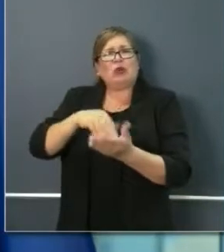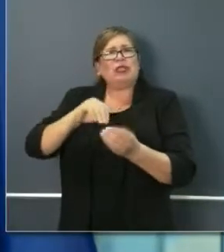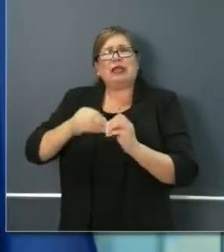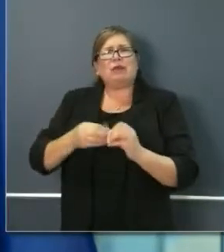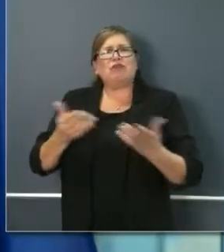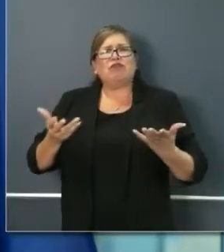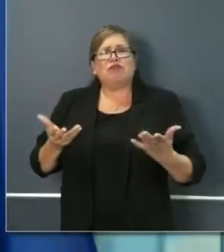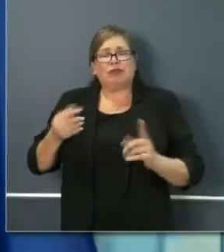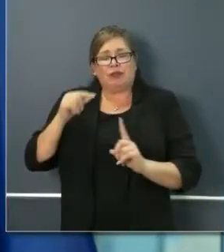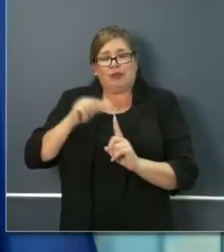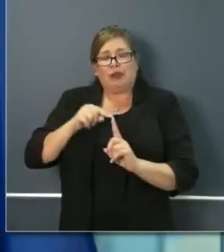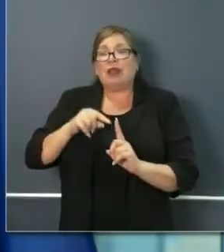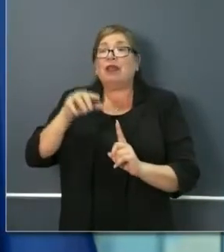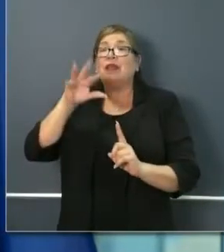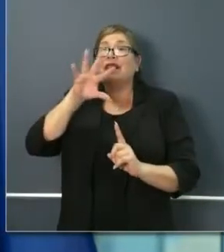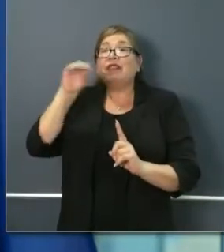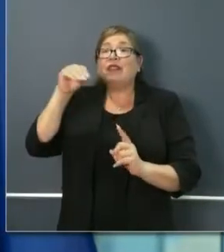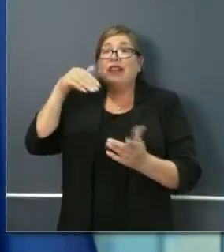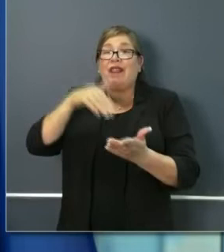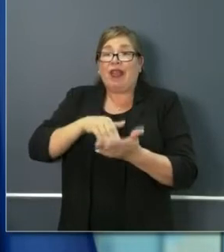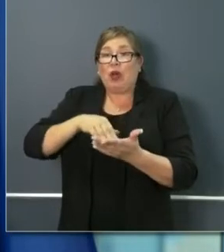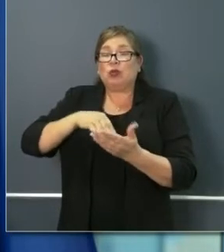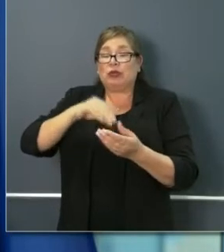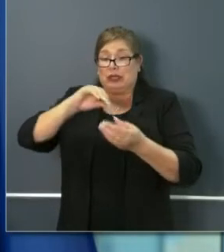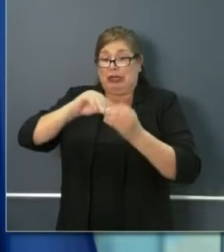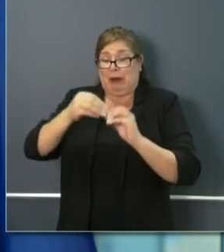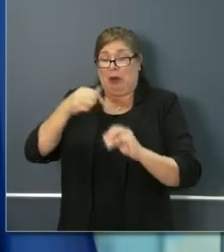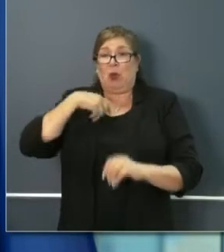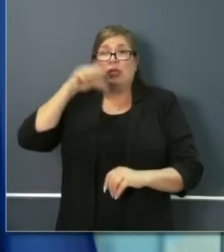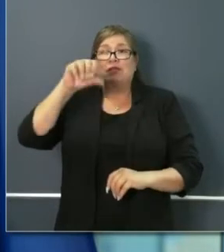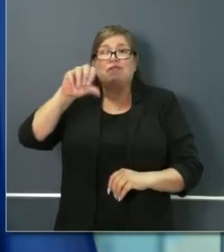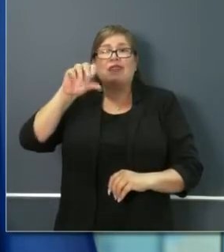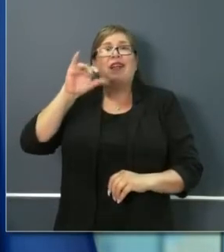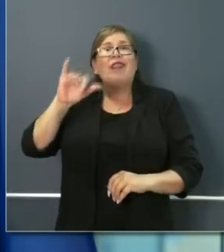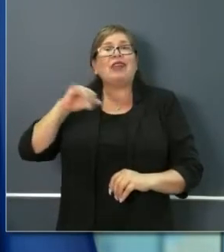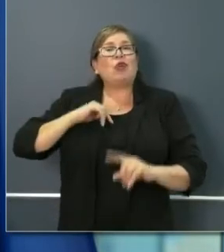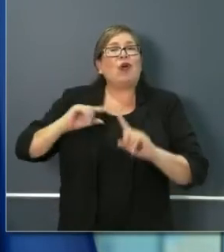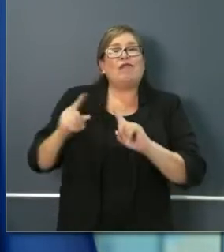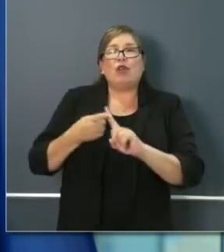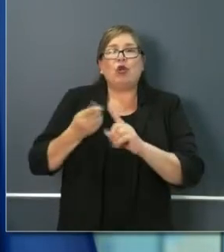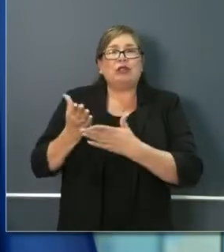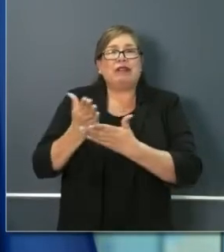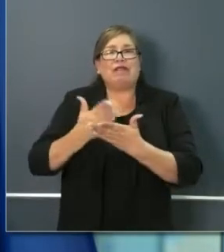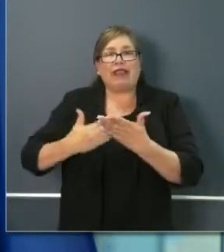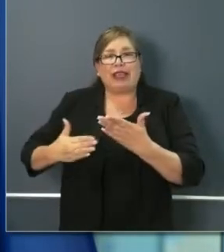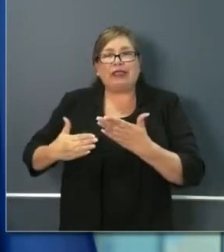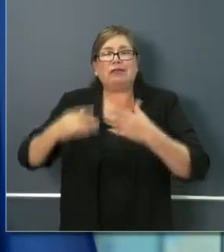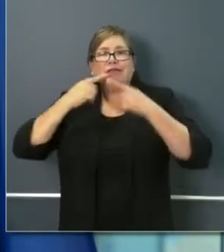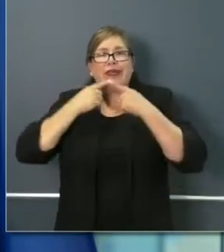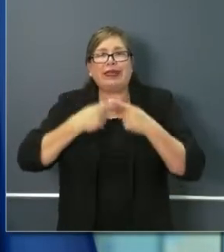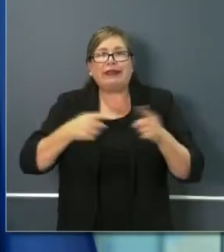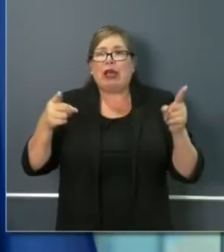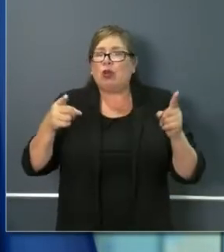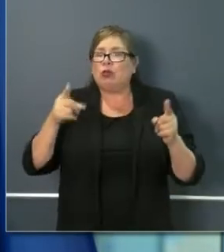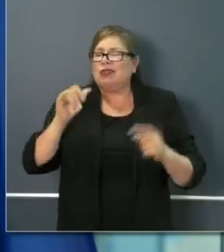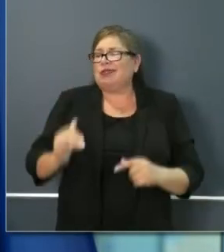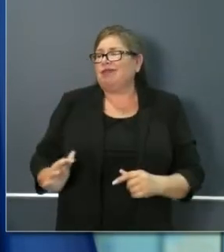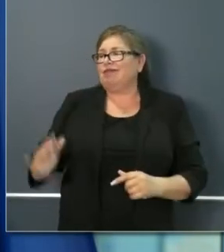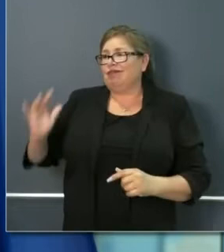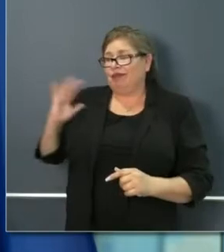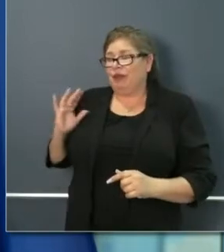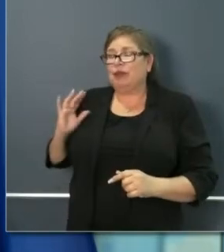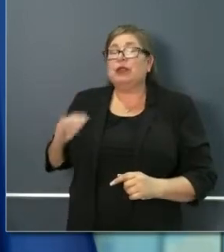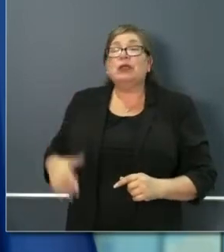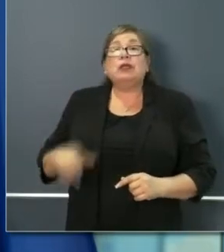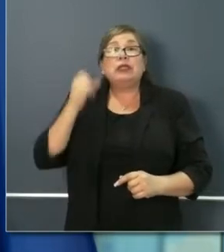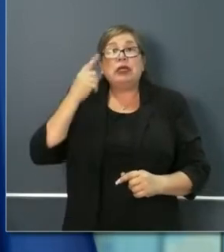When we launched the 50,000 number, when we made that public, 75,000 beds licensed